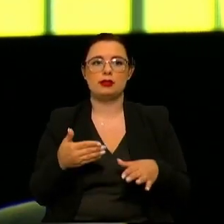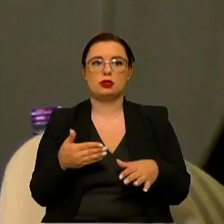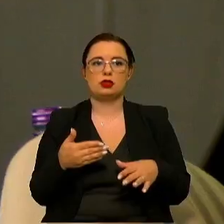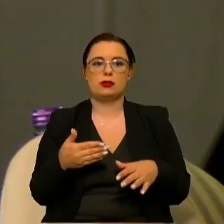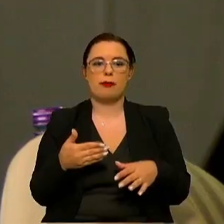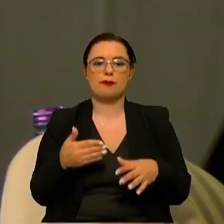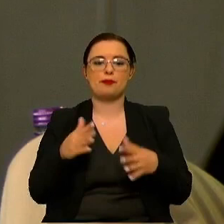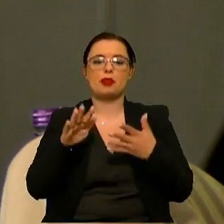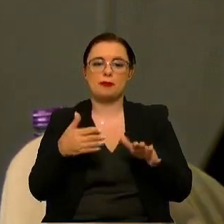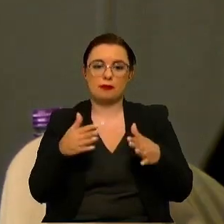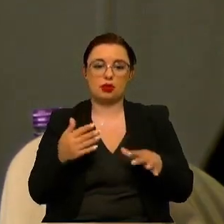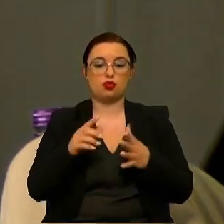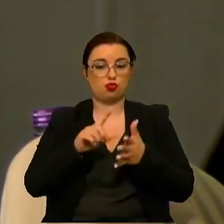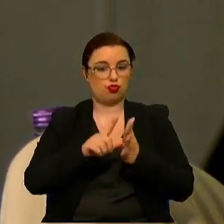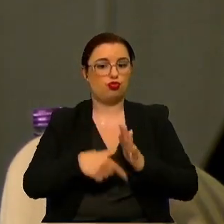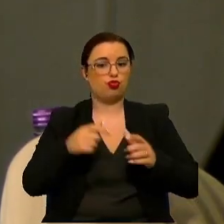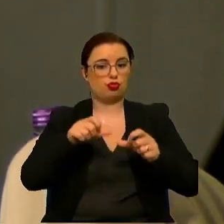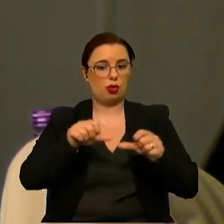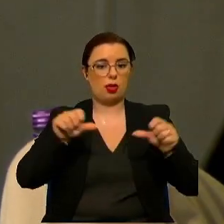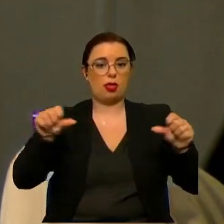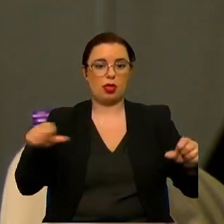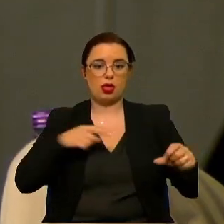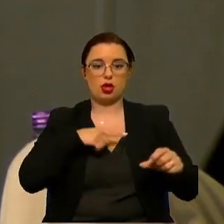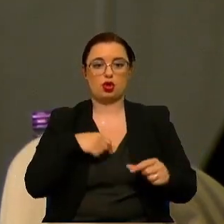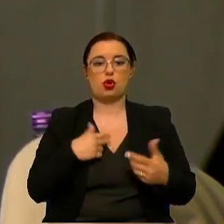phase. How will they be rolled